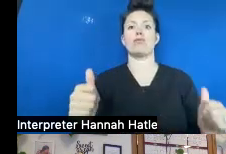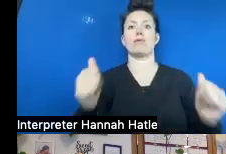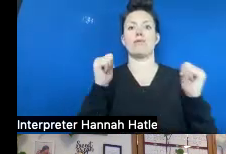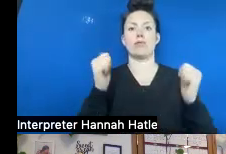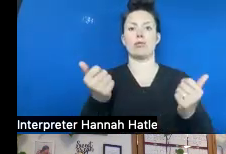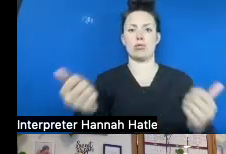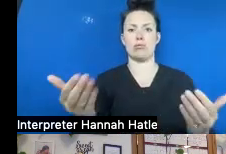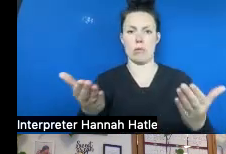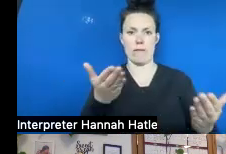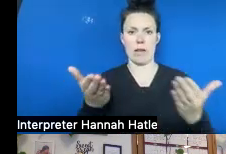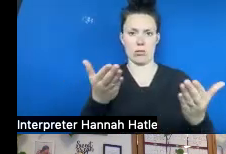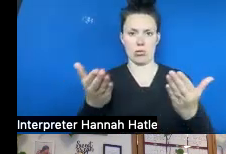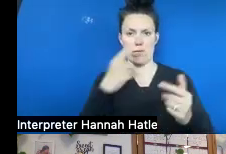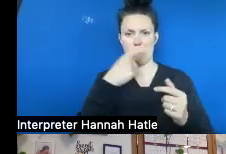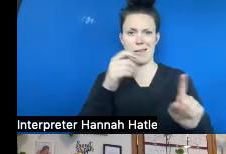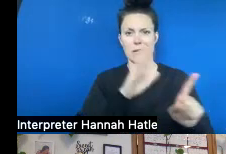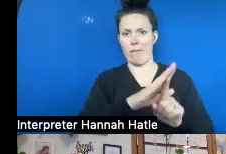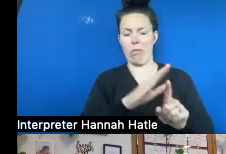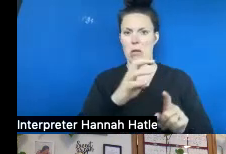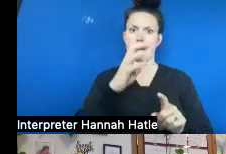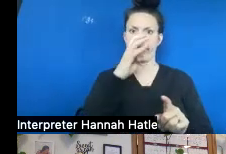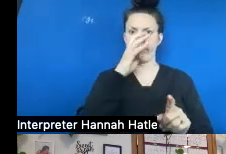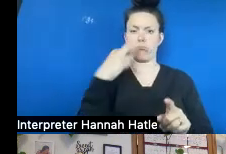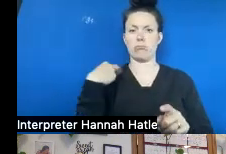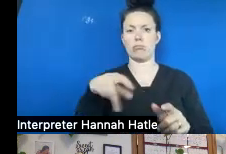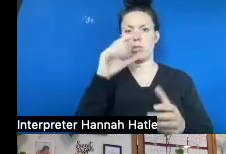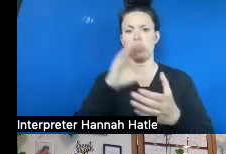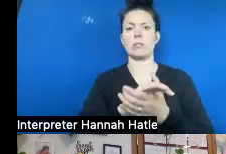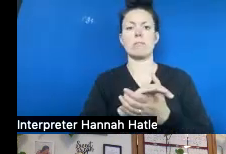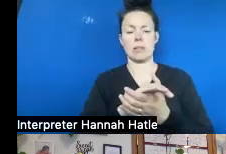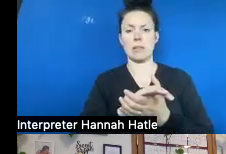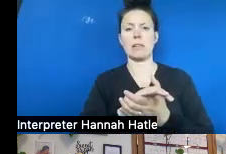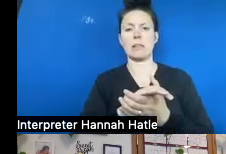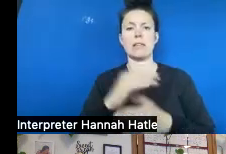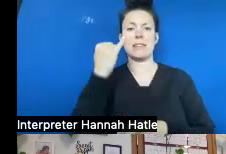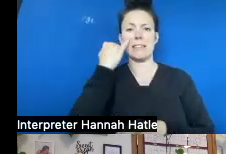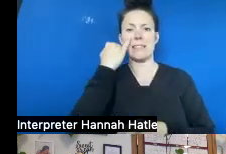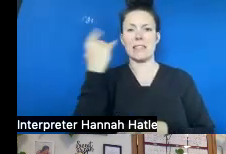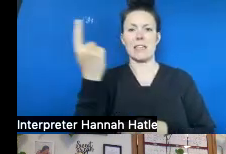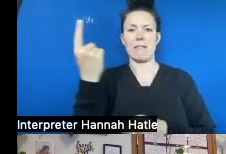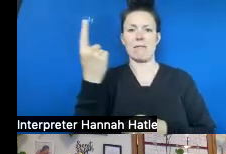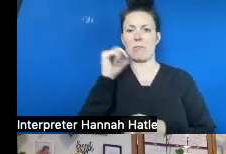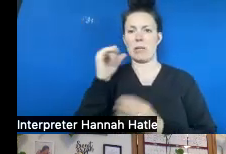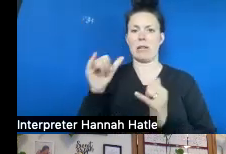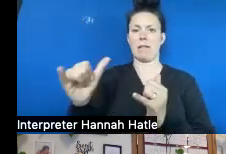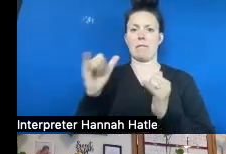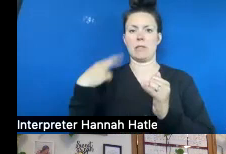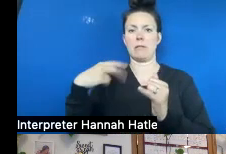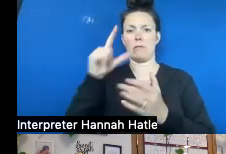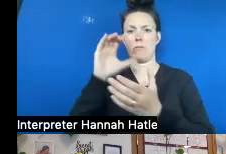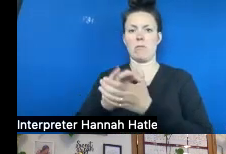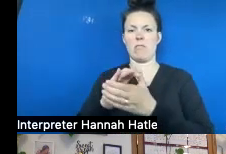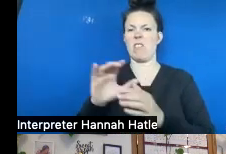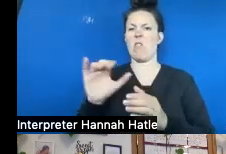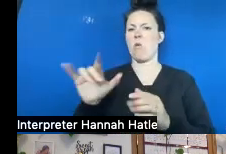to work with anybody that they felt was out of their value system. And if you revert back to where